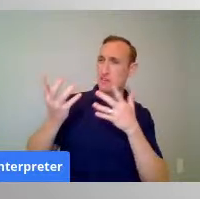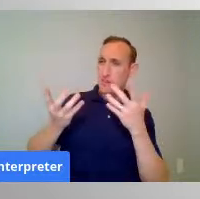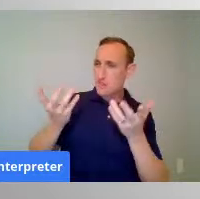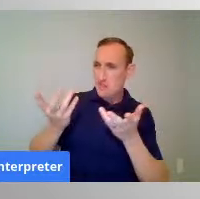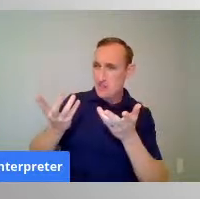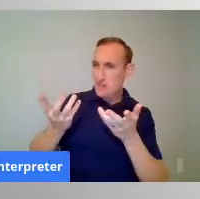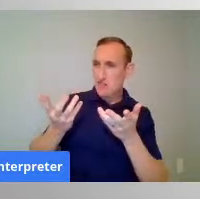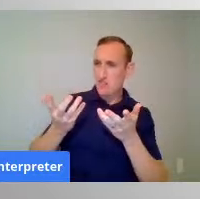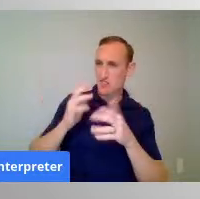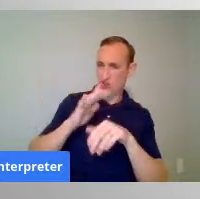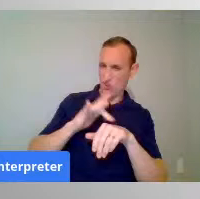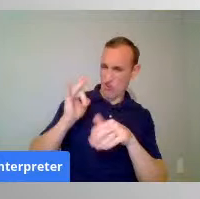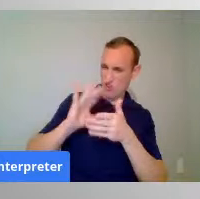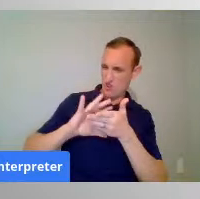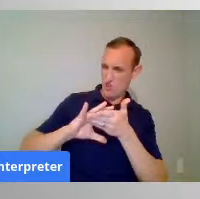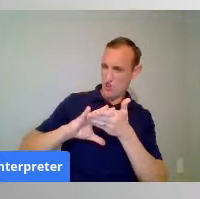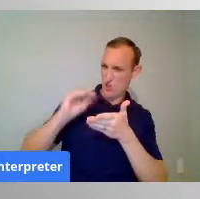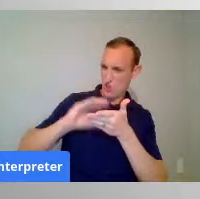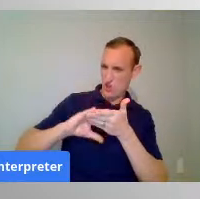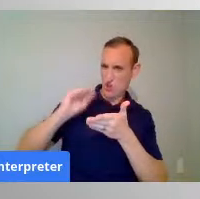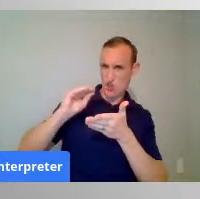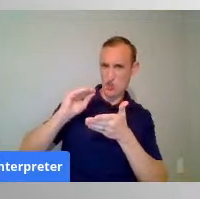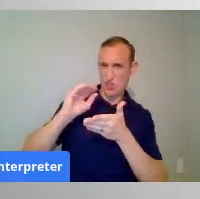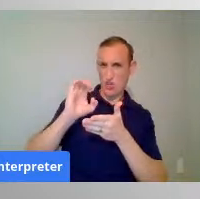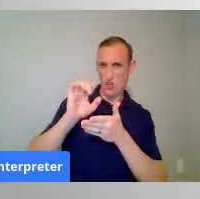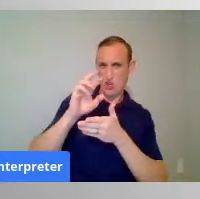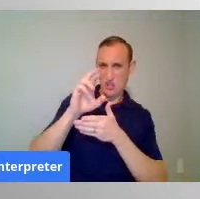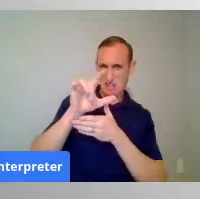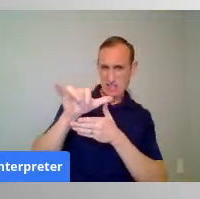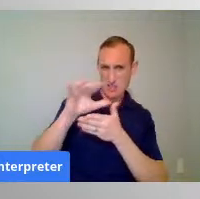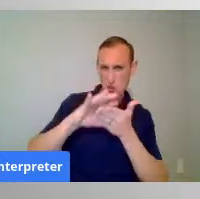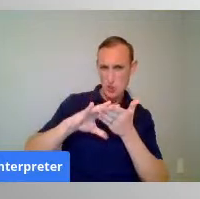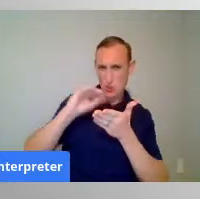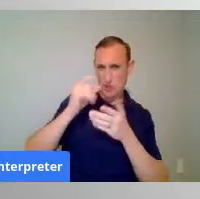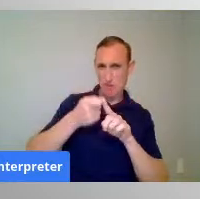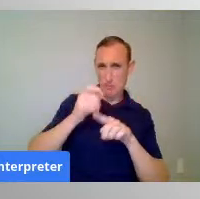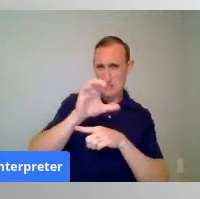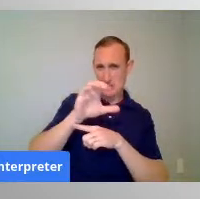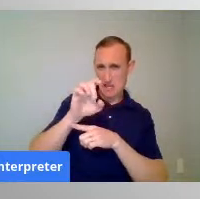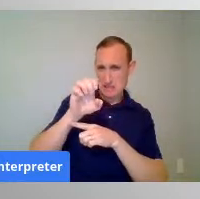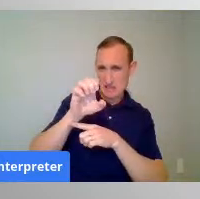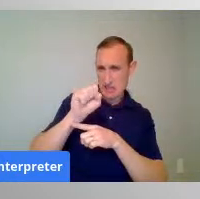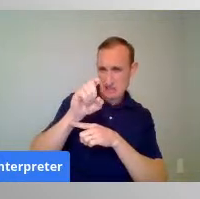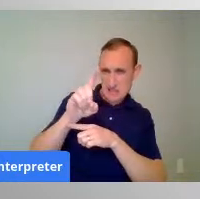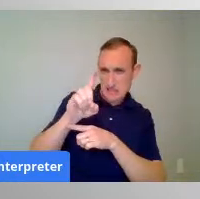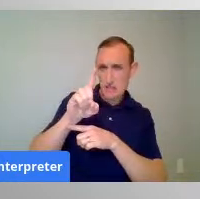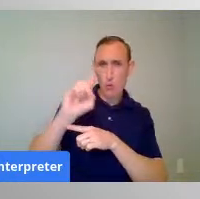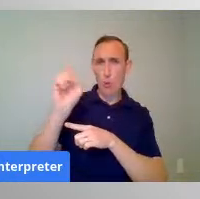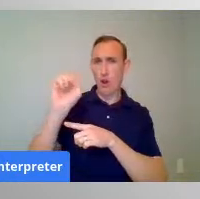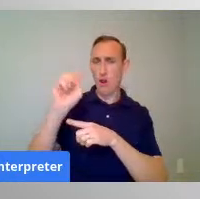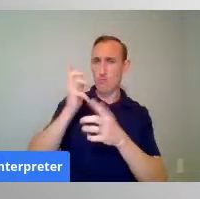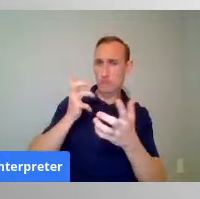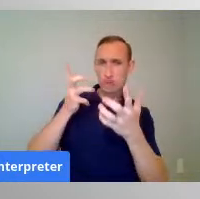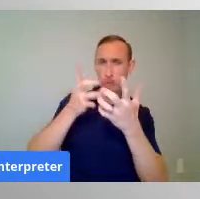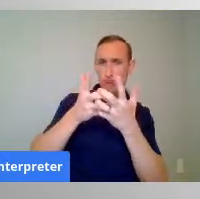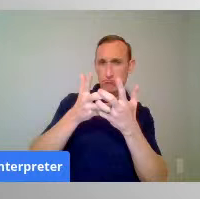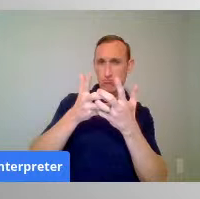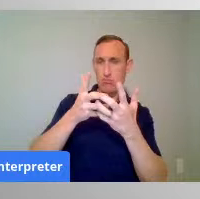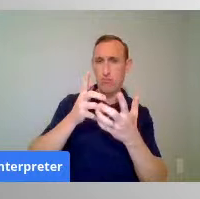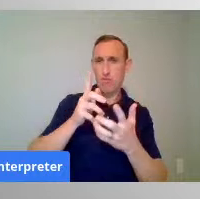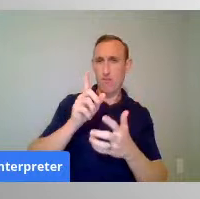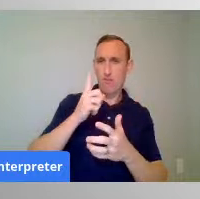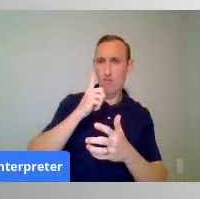from CCSD, where does that fit into the needs of the parents?